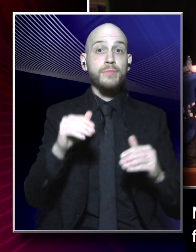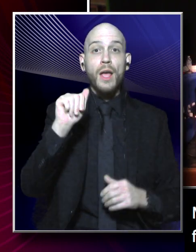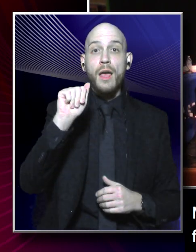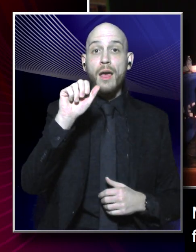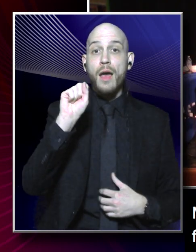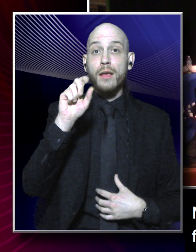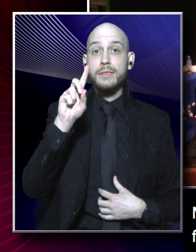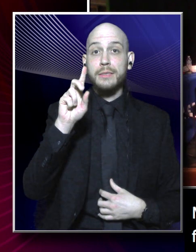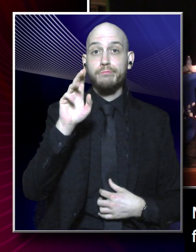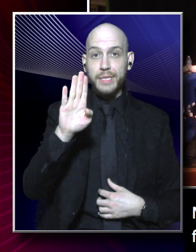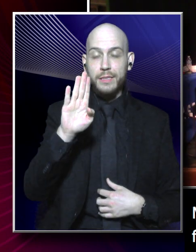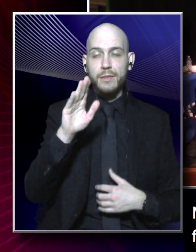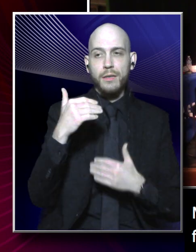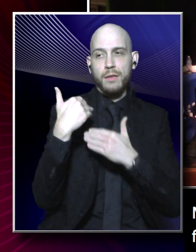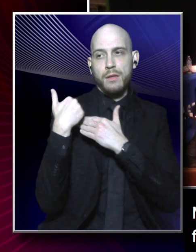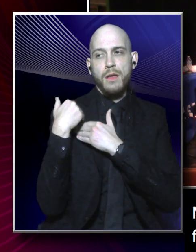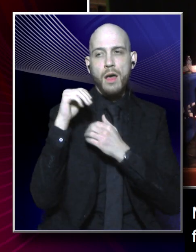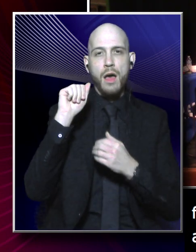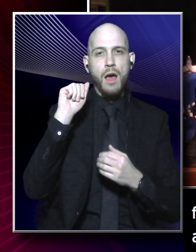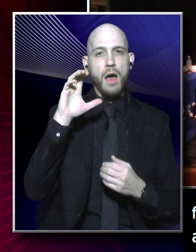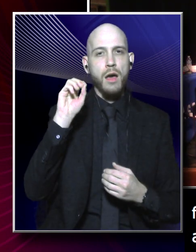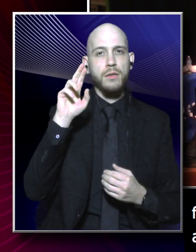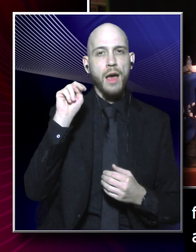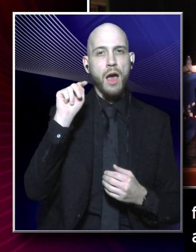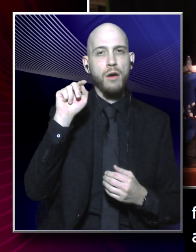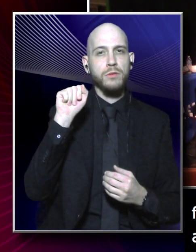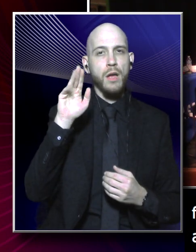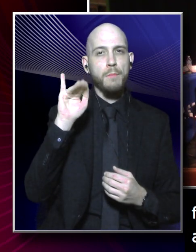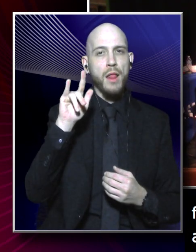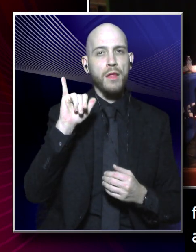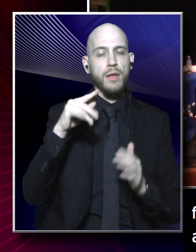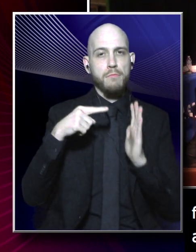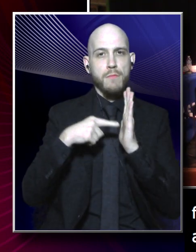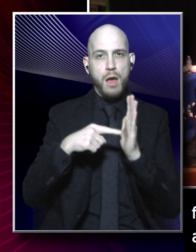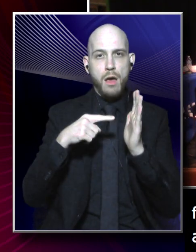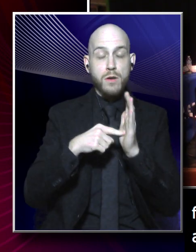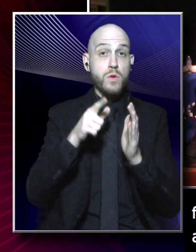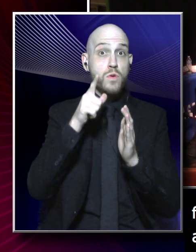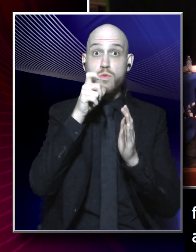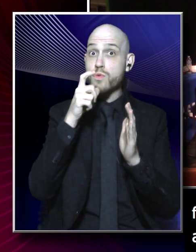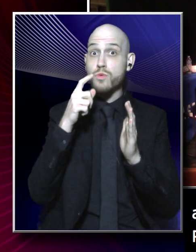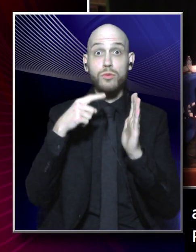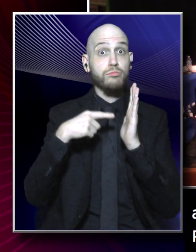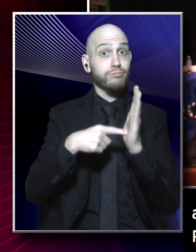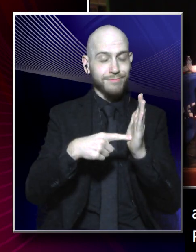Asdb accountability model, a presentation by Superintendent Reichman. Thank you.